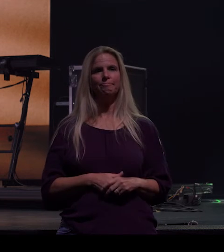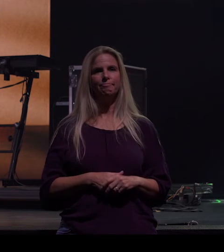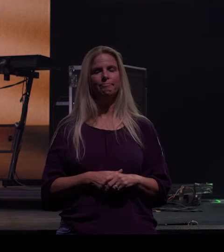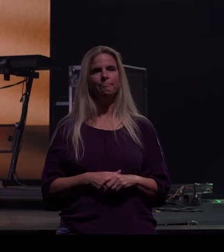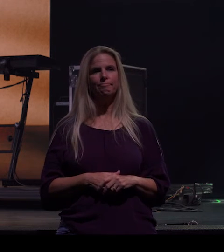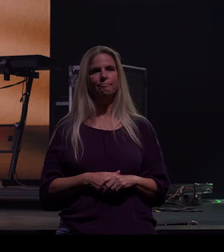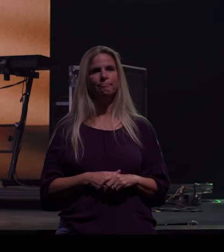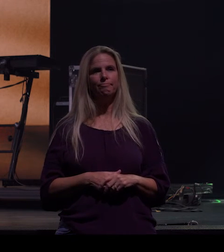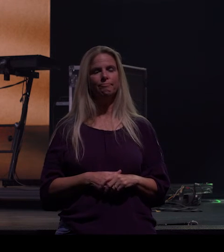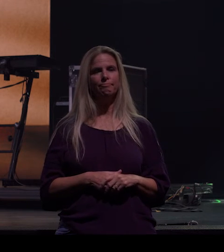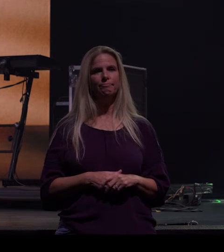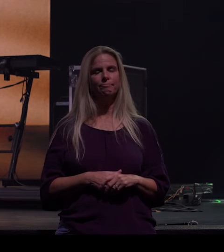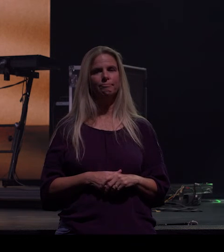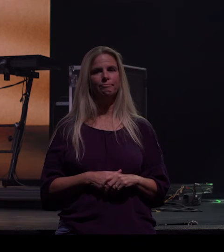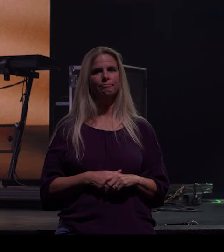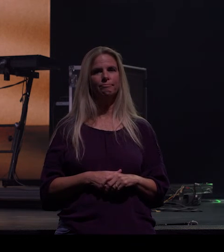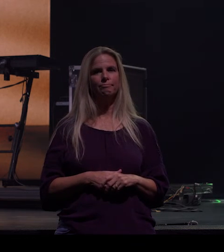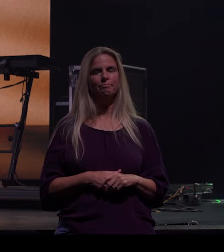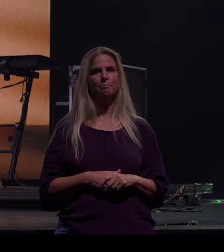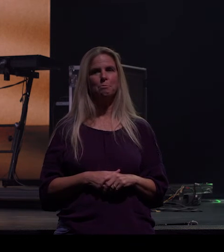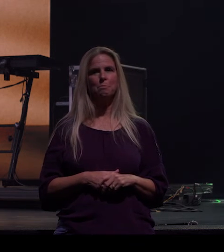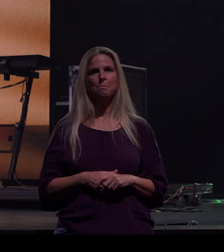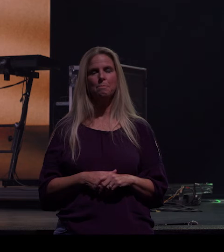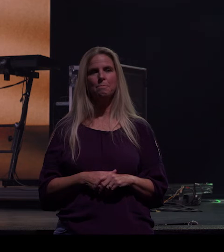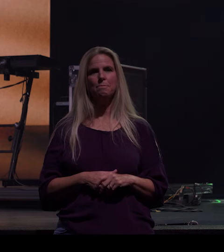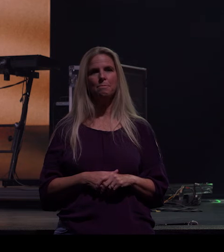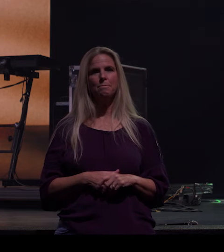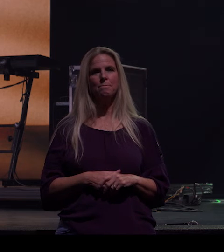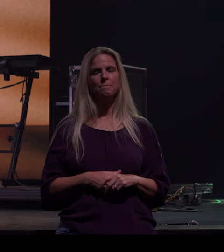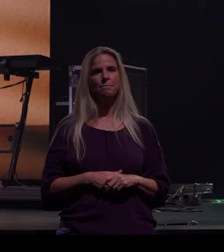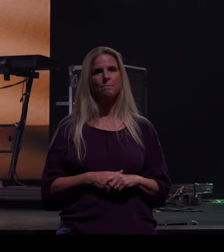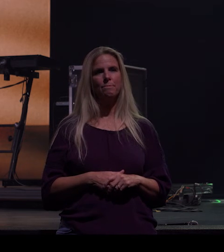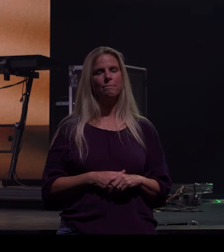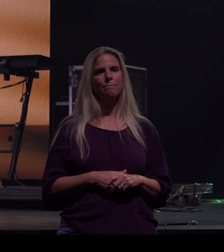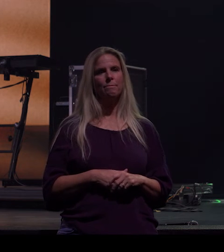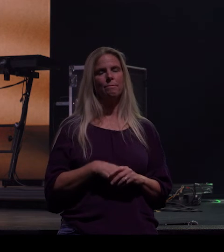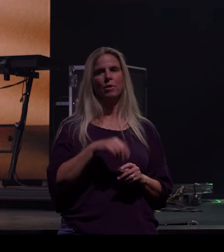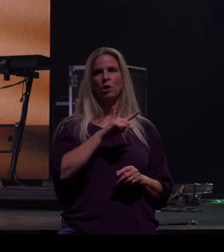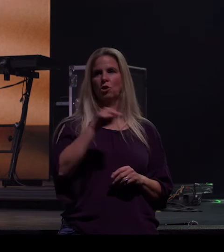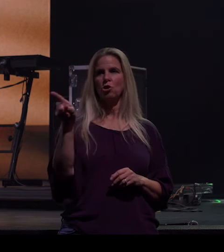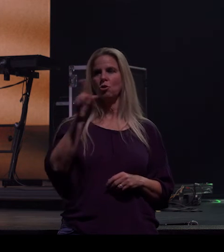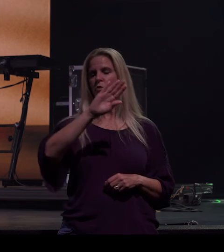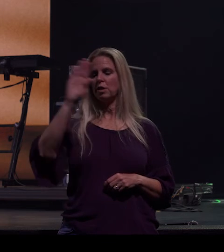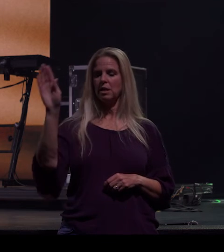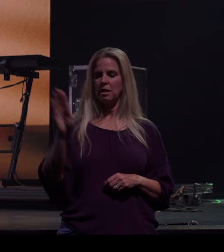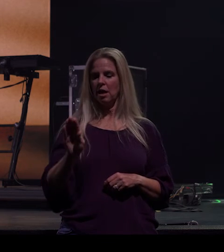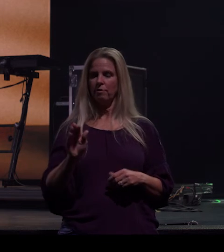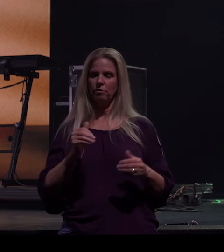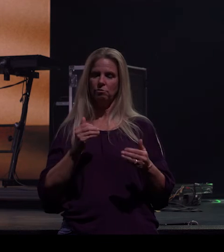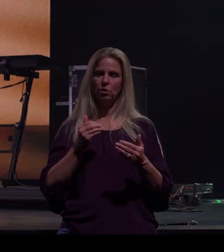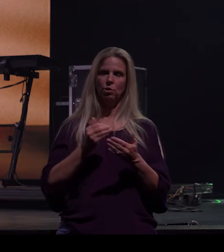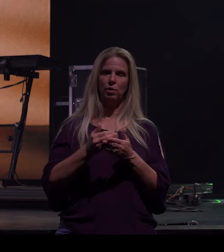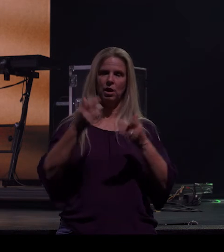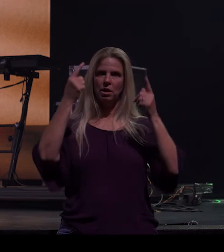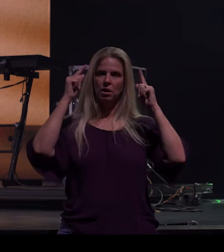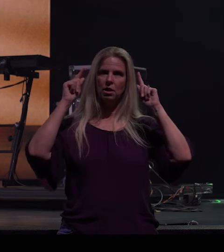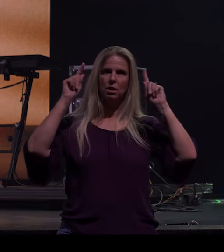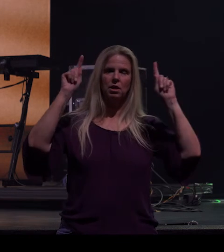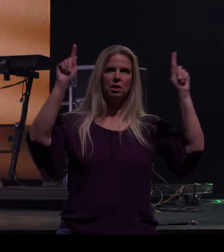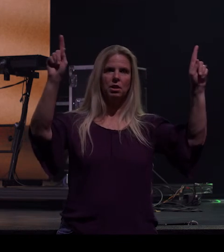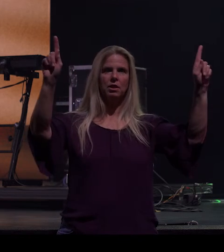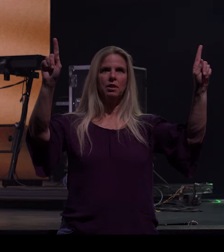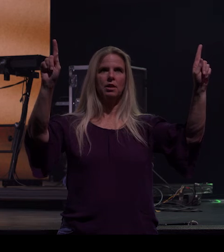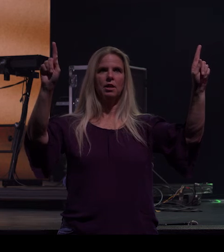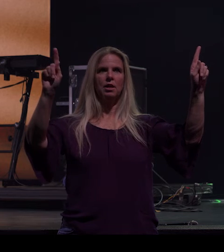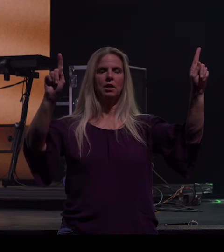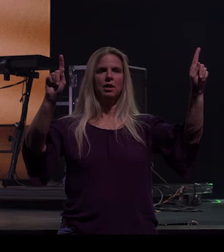And you will never, ever get to where you want to go until you start asking people that are already